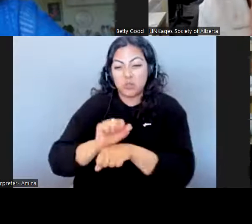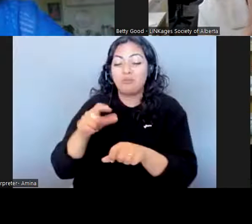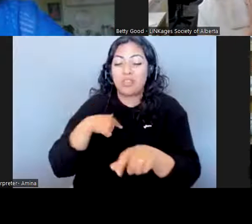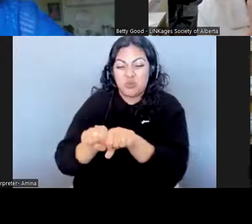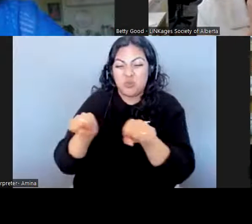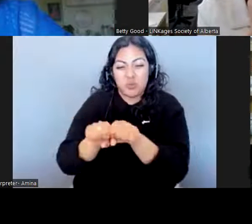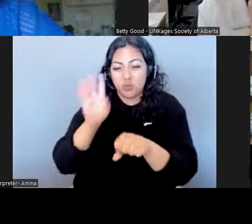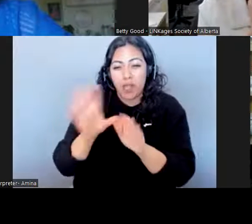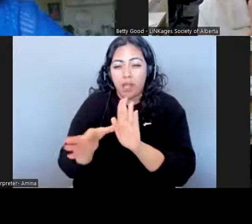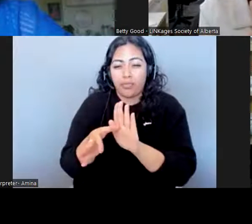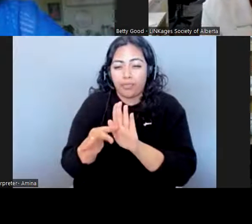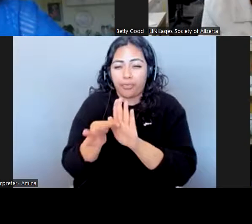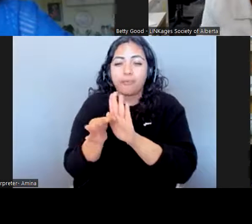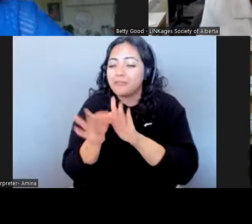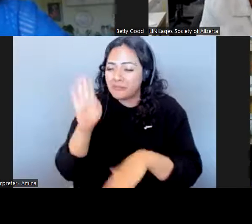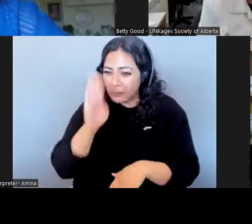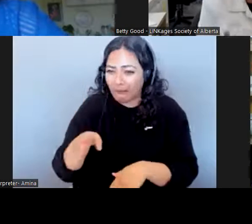can move in with Audrey.